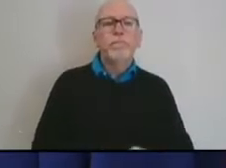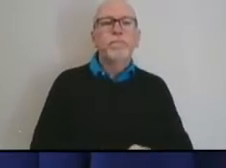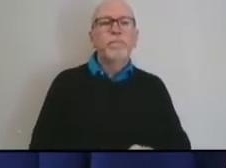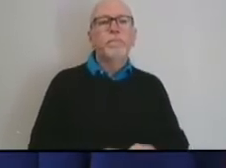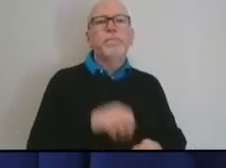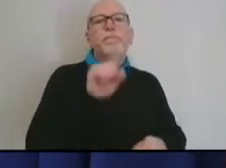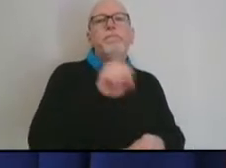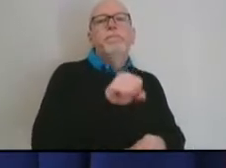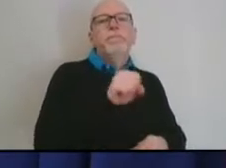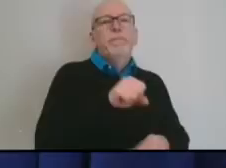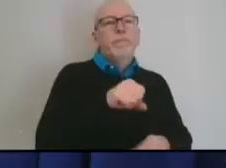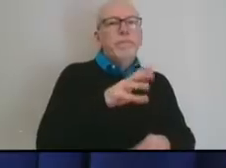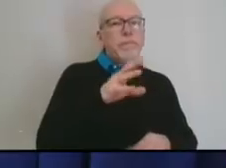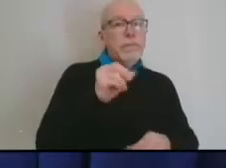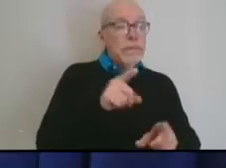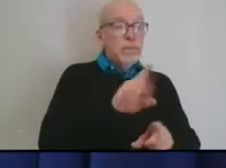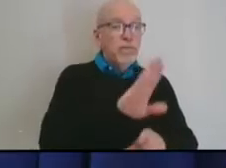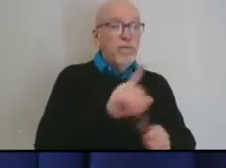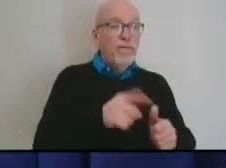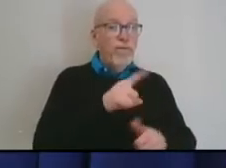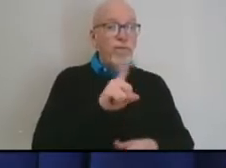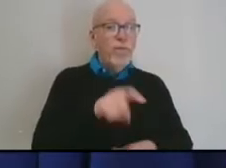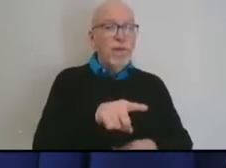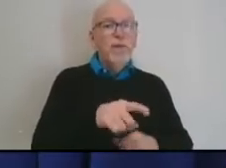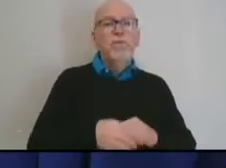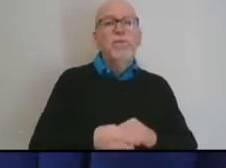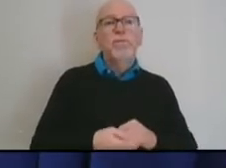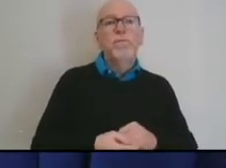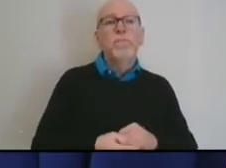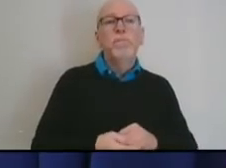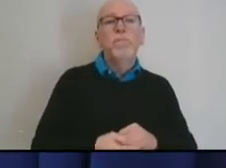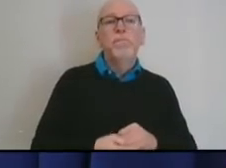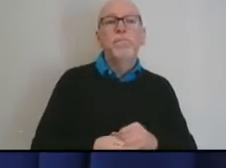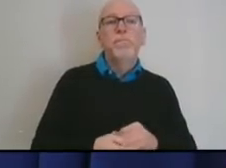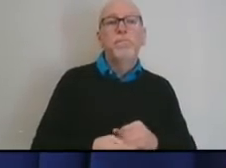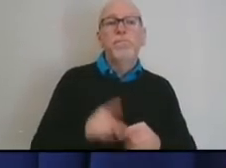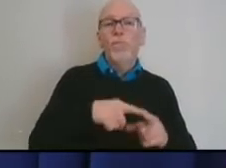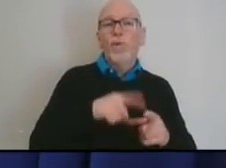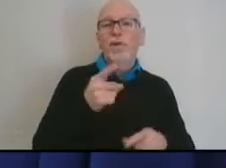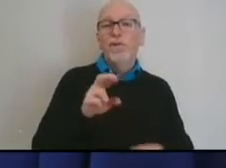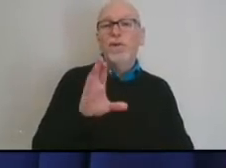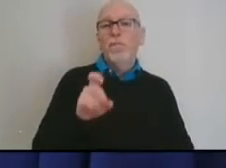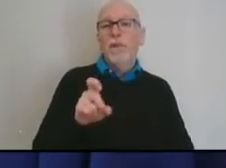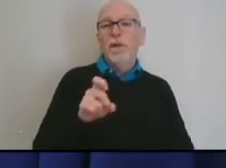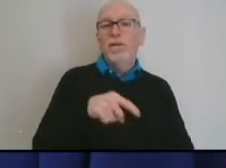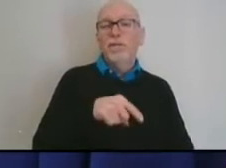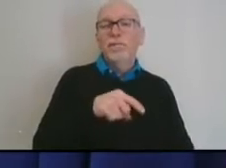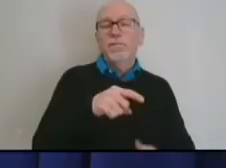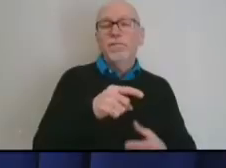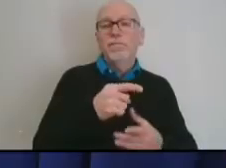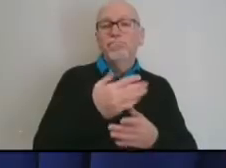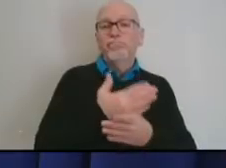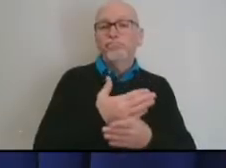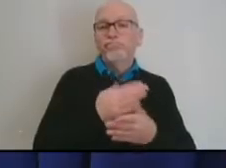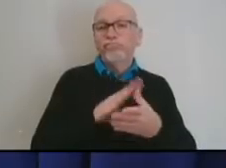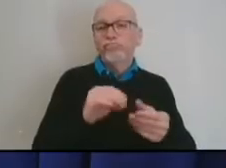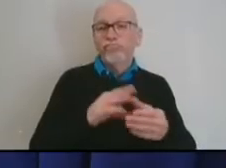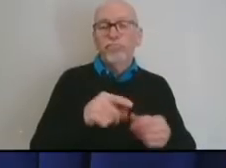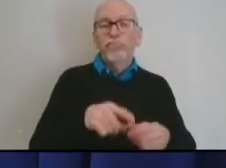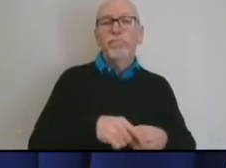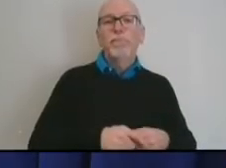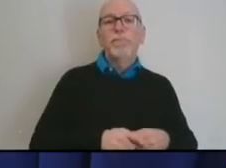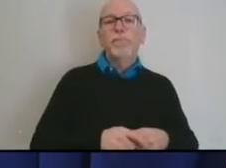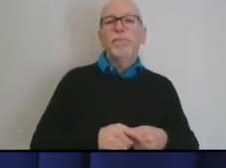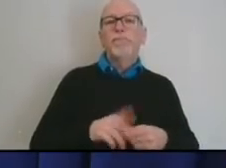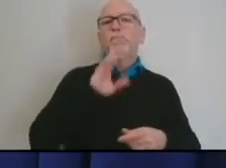terms of, Abdul, your first question and what Dr. Box shared is kind of, I go